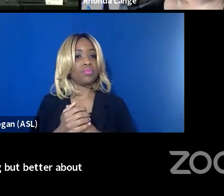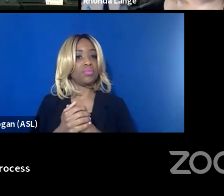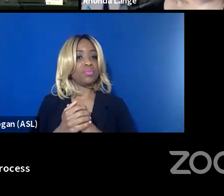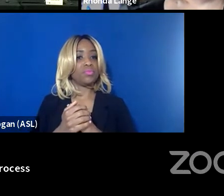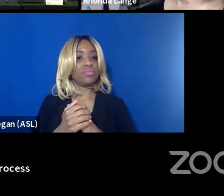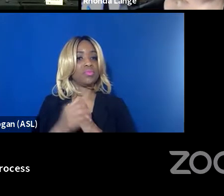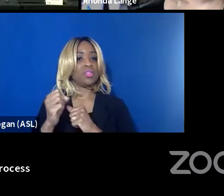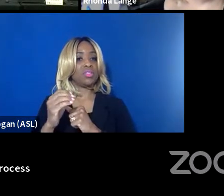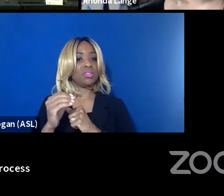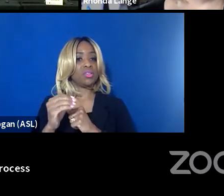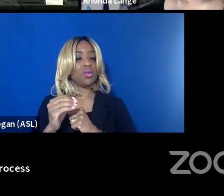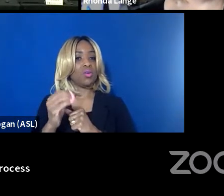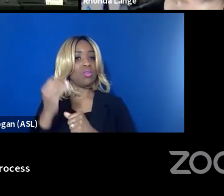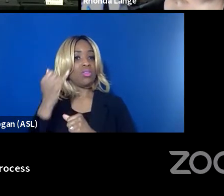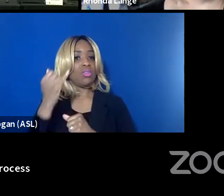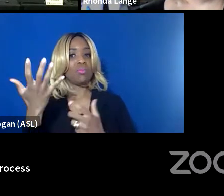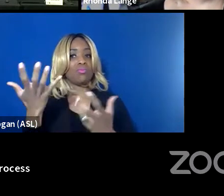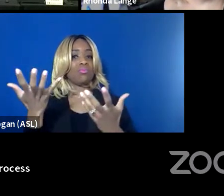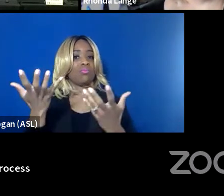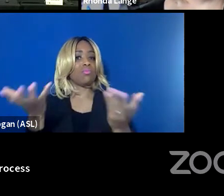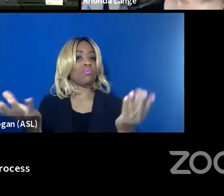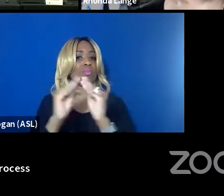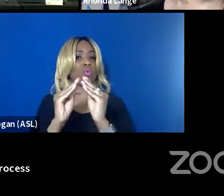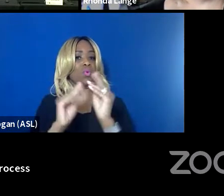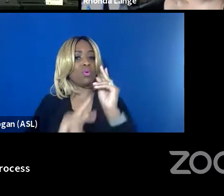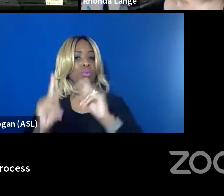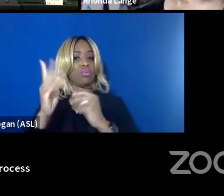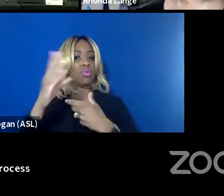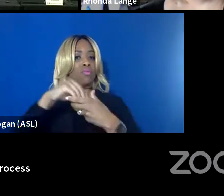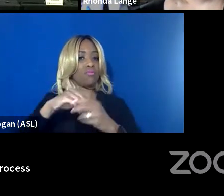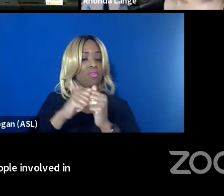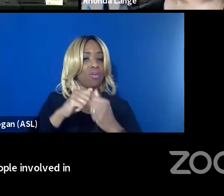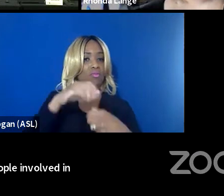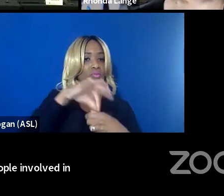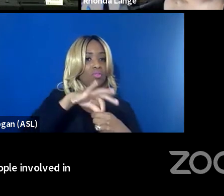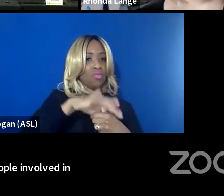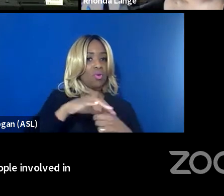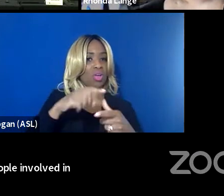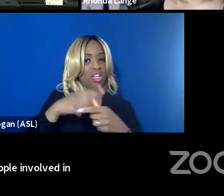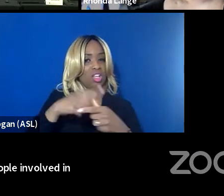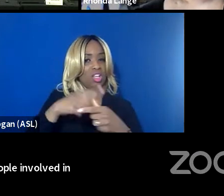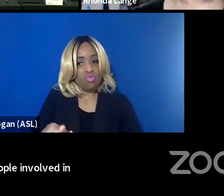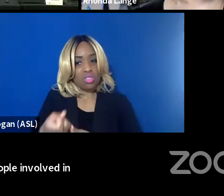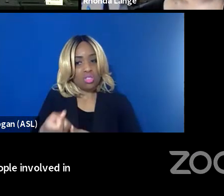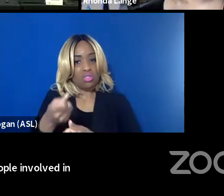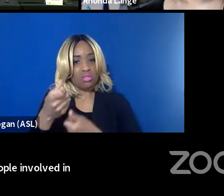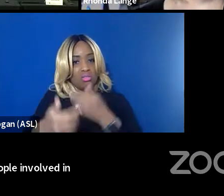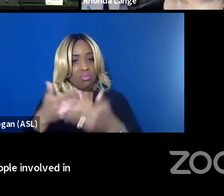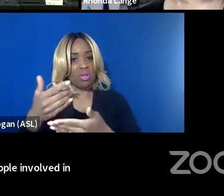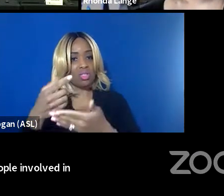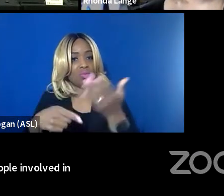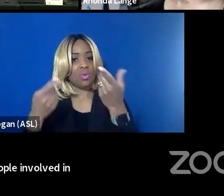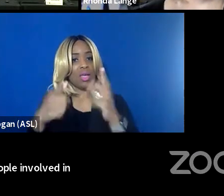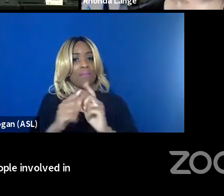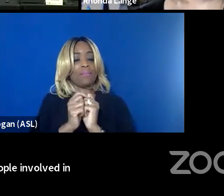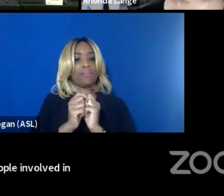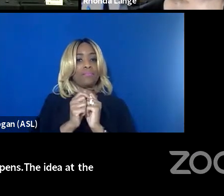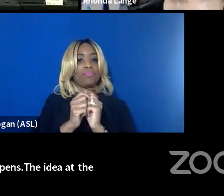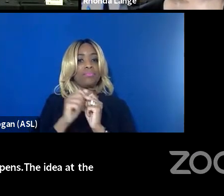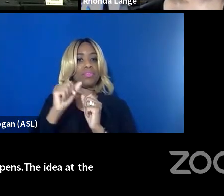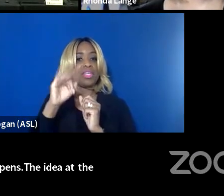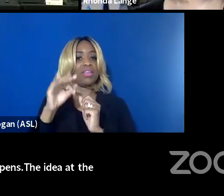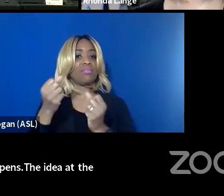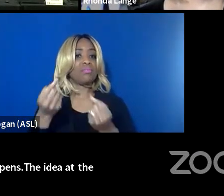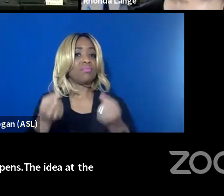get more people involved in voting and then trust what happens. The idea at the very beginning was if a lot of